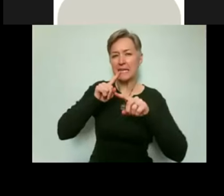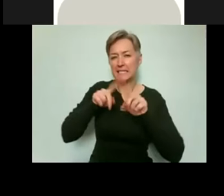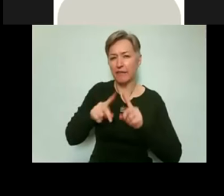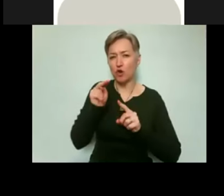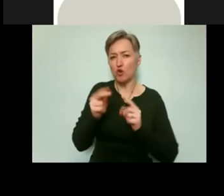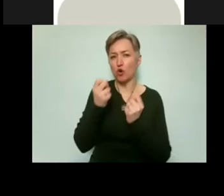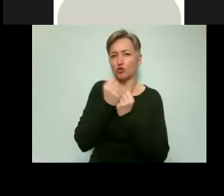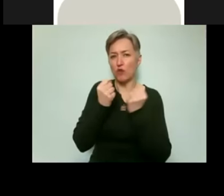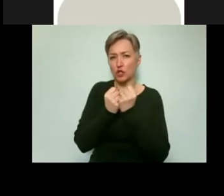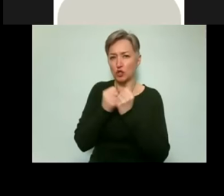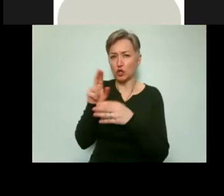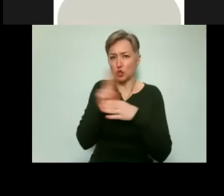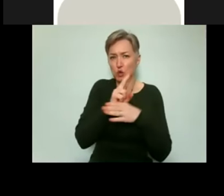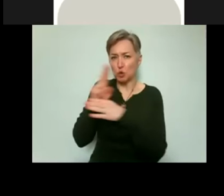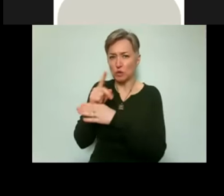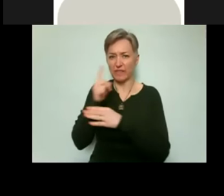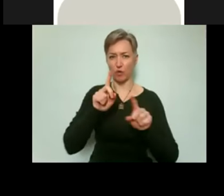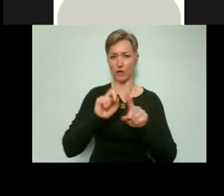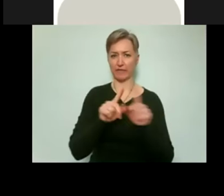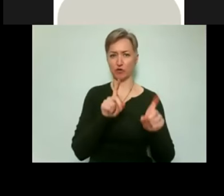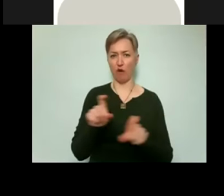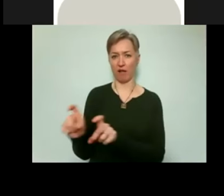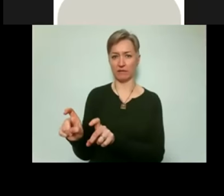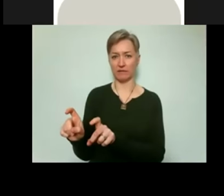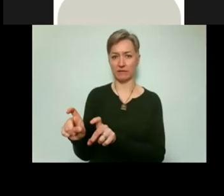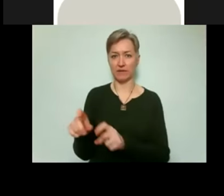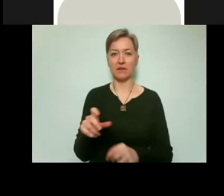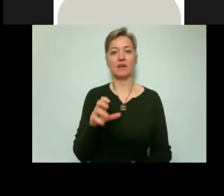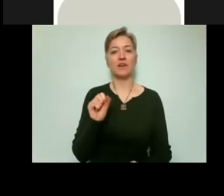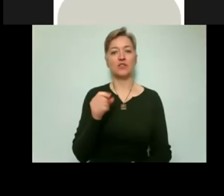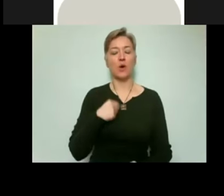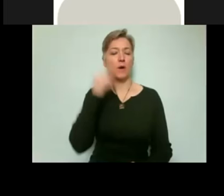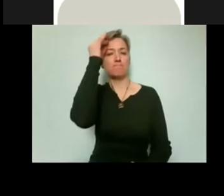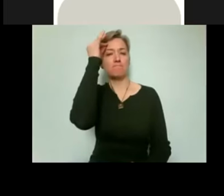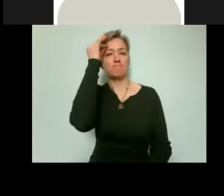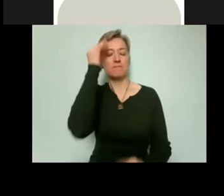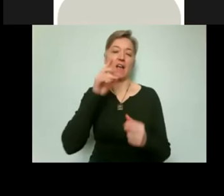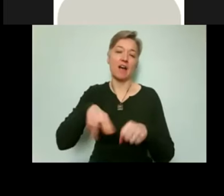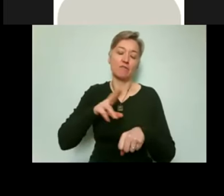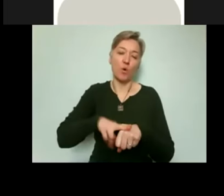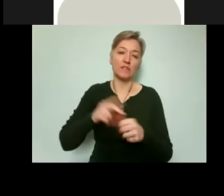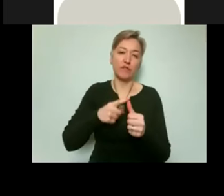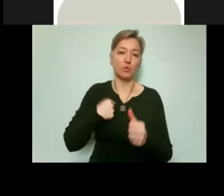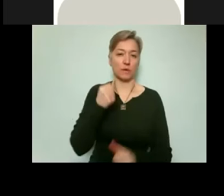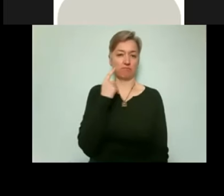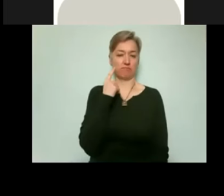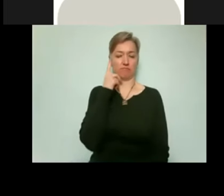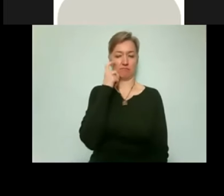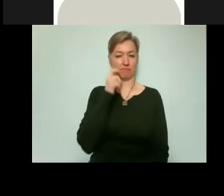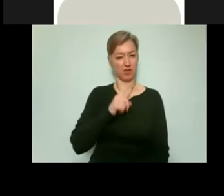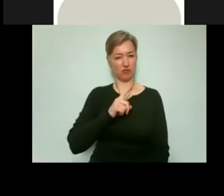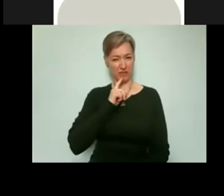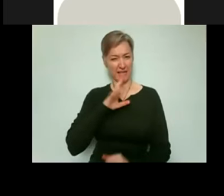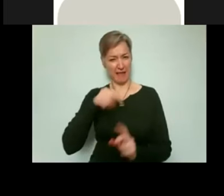structures would be recruited on every trial. So we pondered this, and we at first were, of course, skeptical as to whether we were getting reasonable signals at